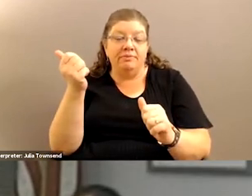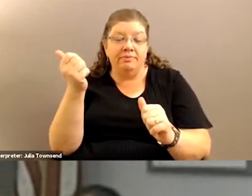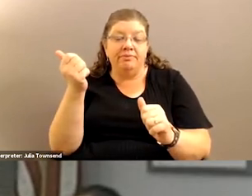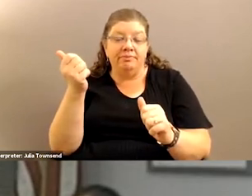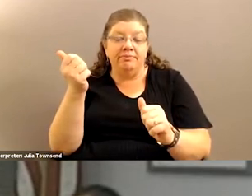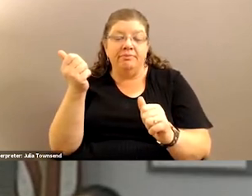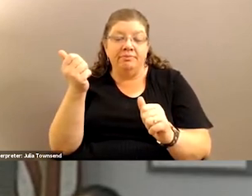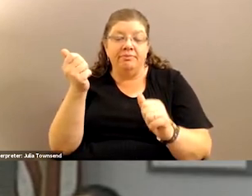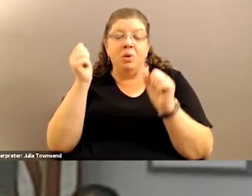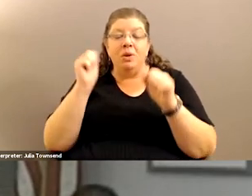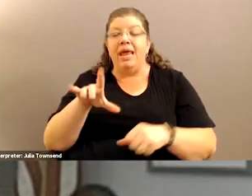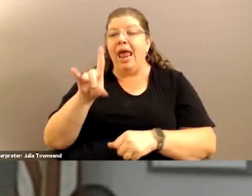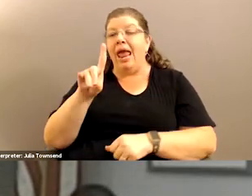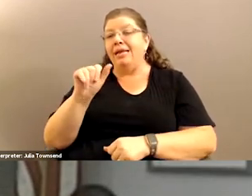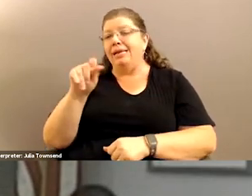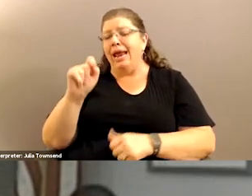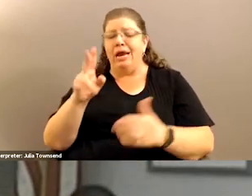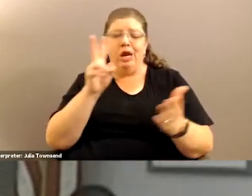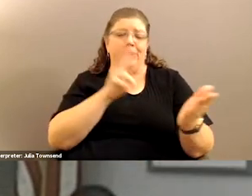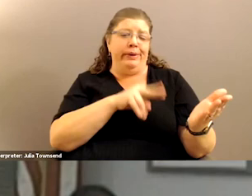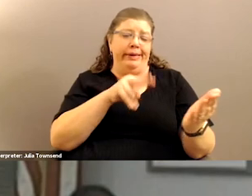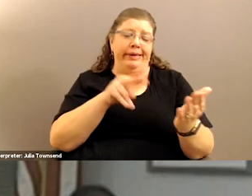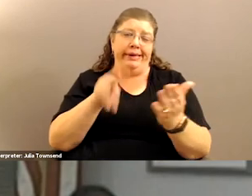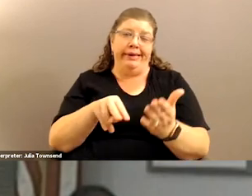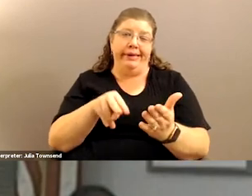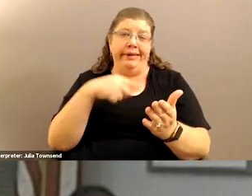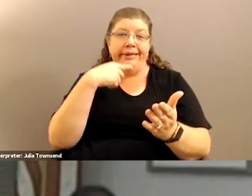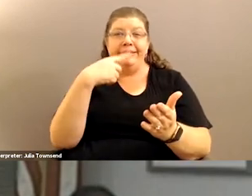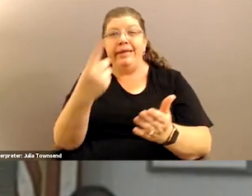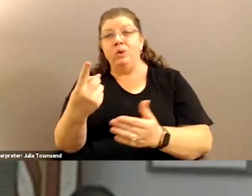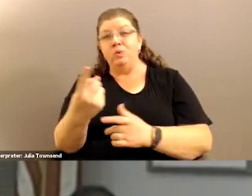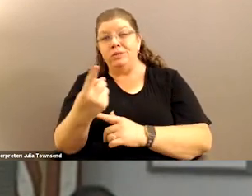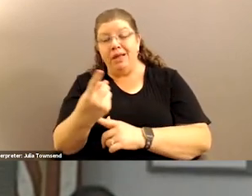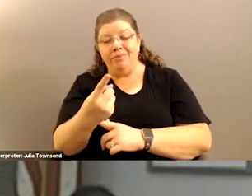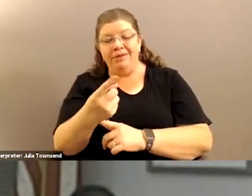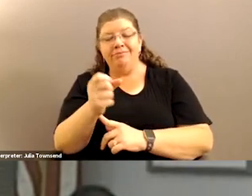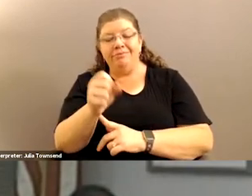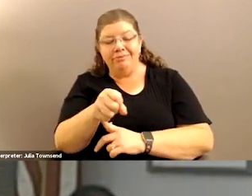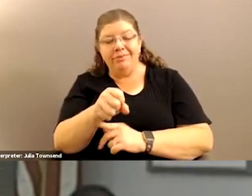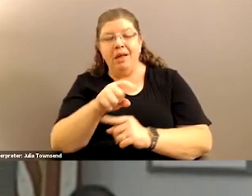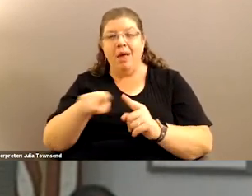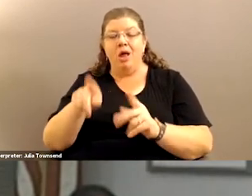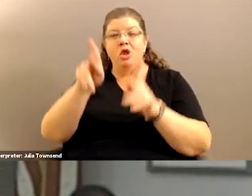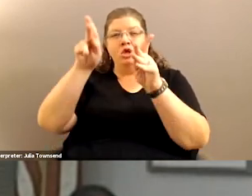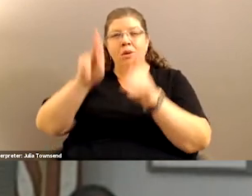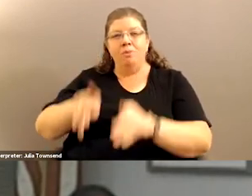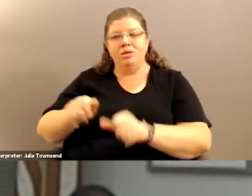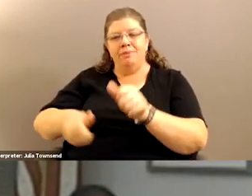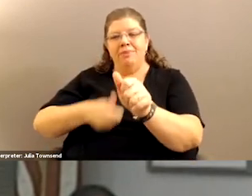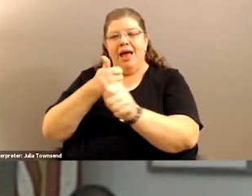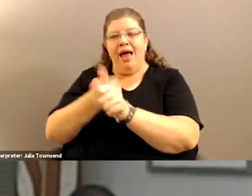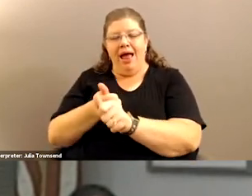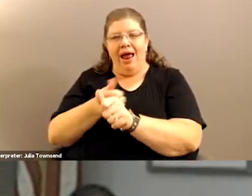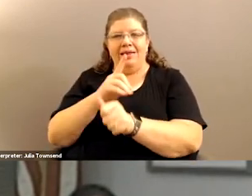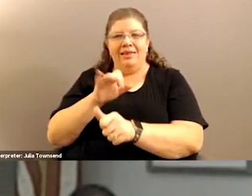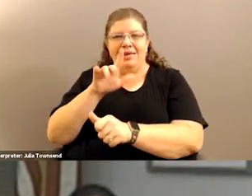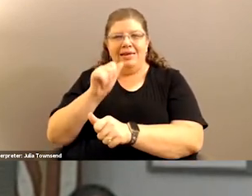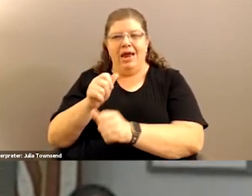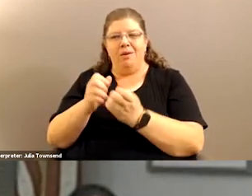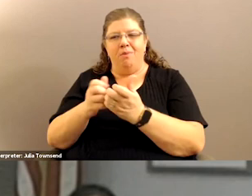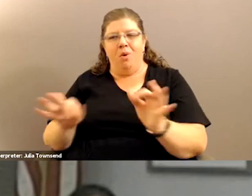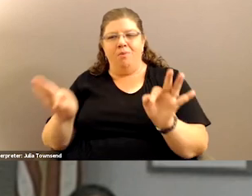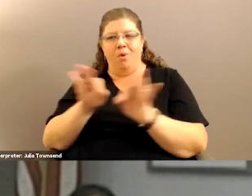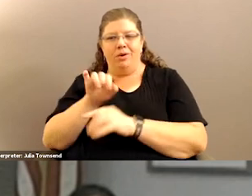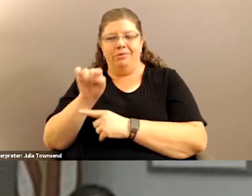can read data that can tell you something but there's always a person behind that data and we